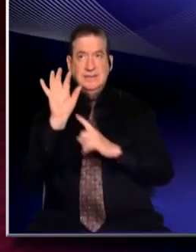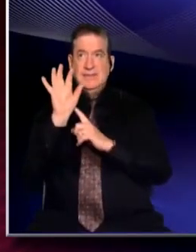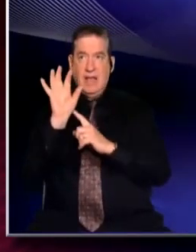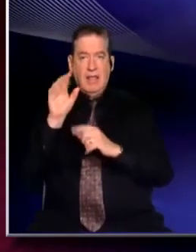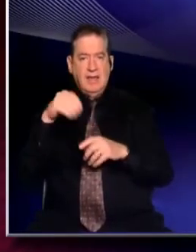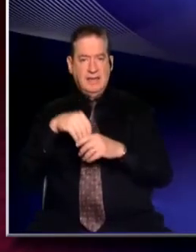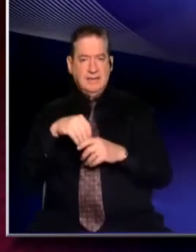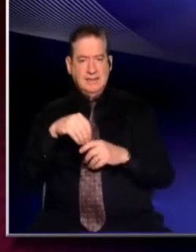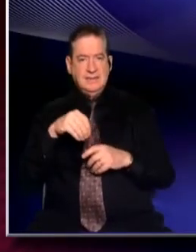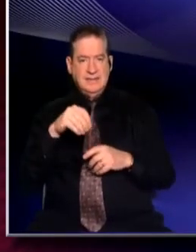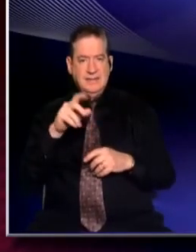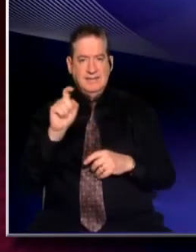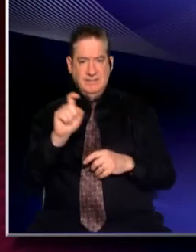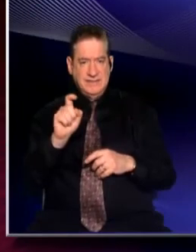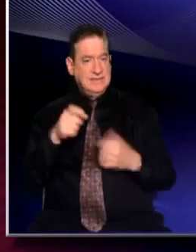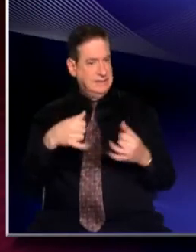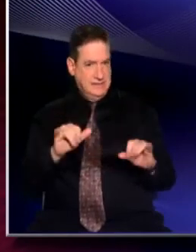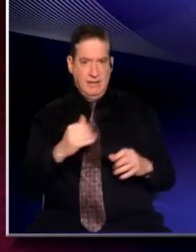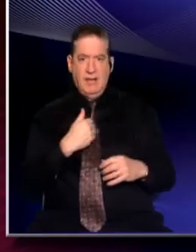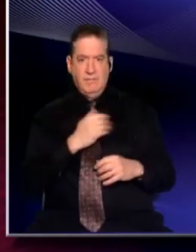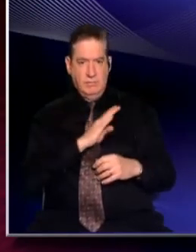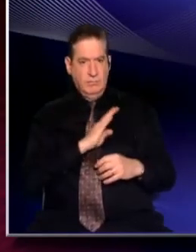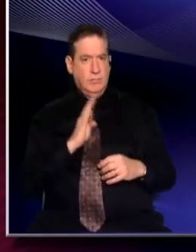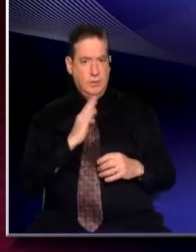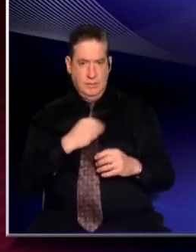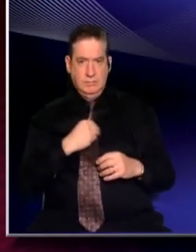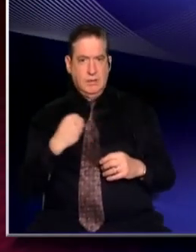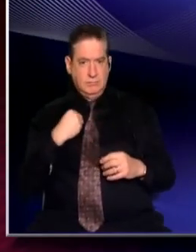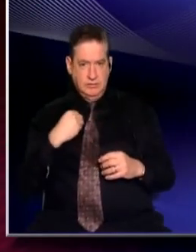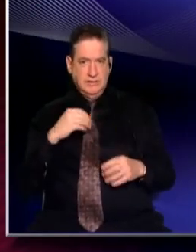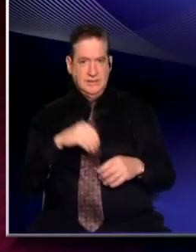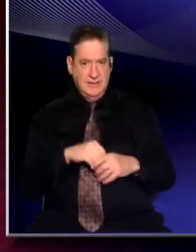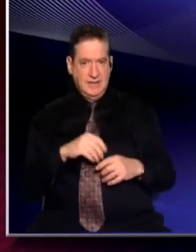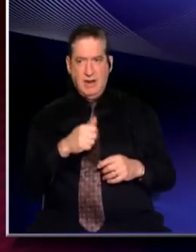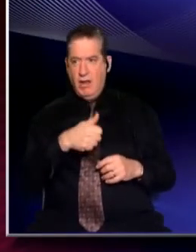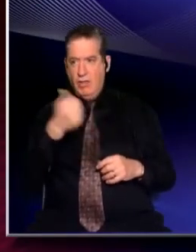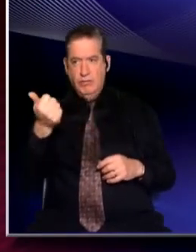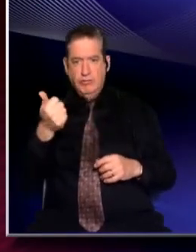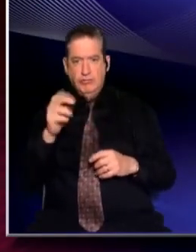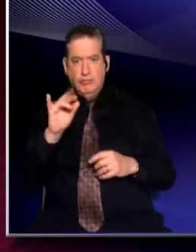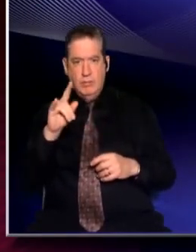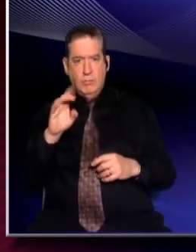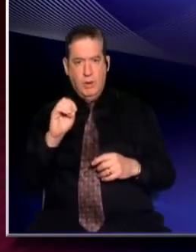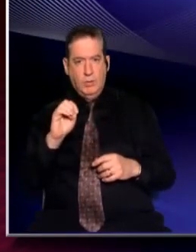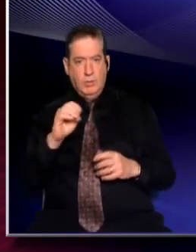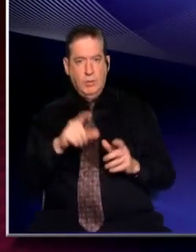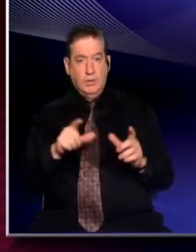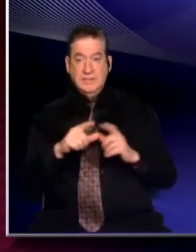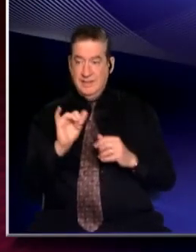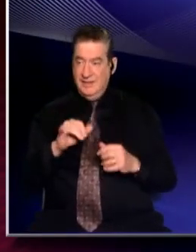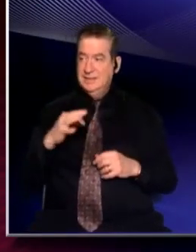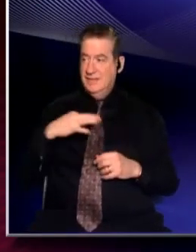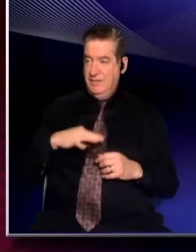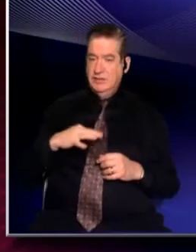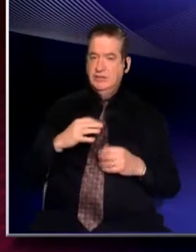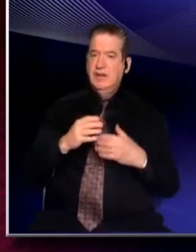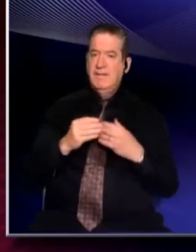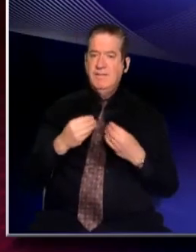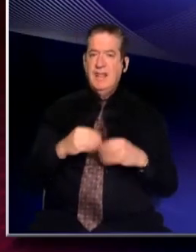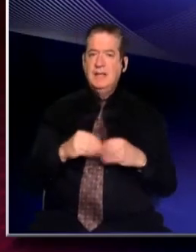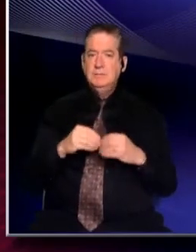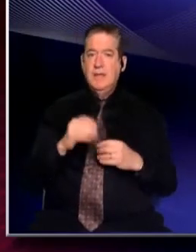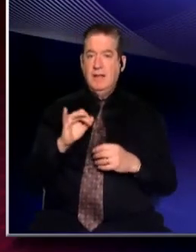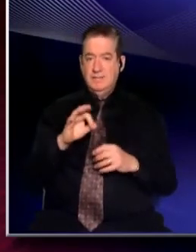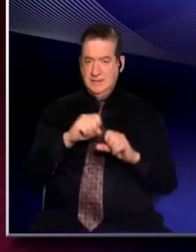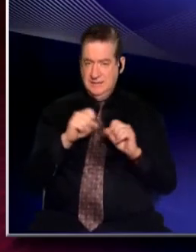in Phoenix. Correct. And still have board members in one of those other remote locations. Yeah, and that's the advantage is, once again, the flexibility of the system. You're absolutely